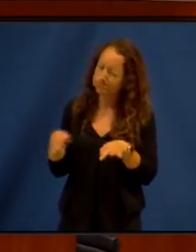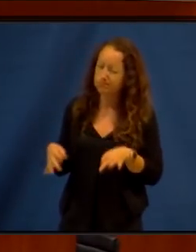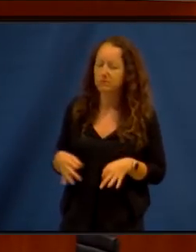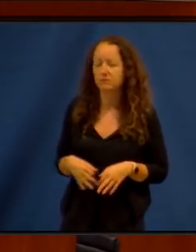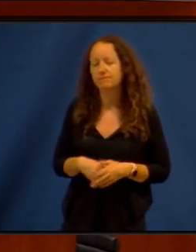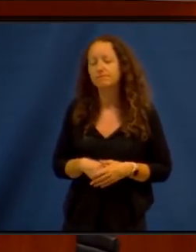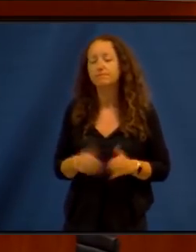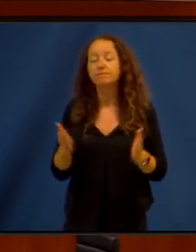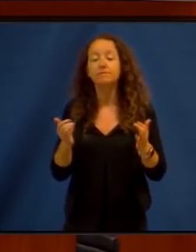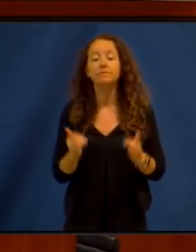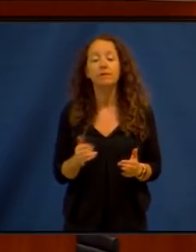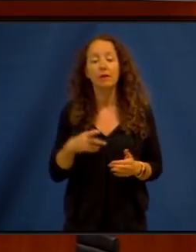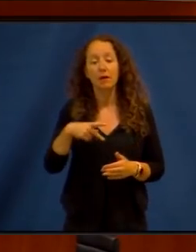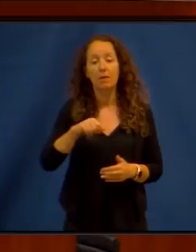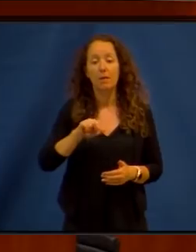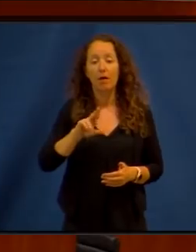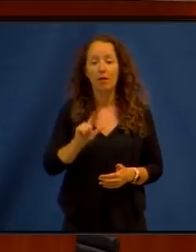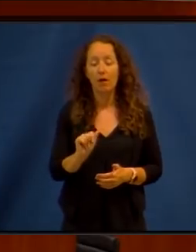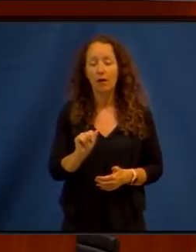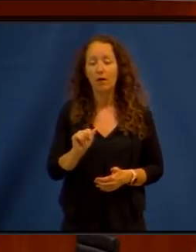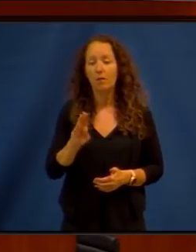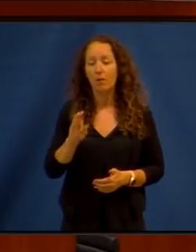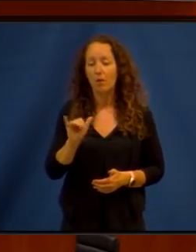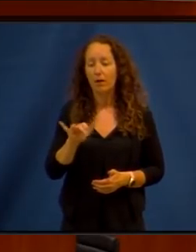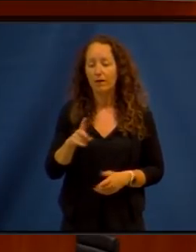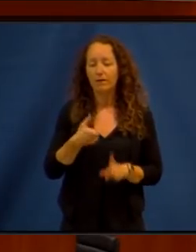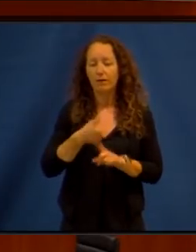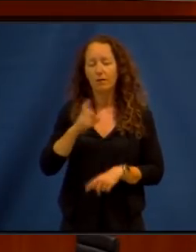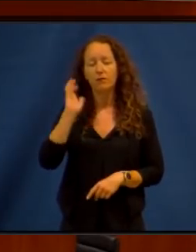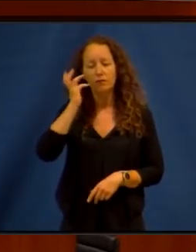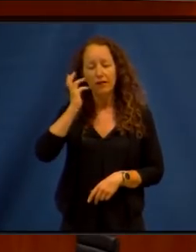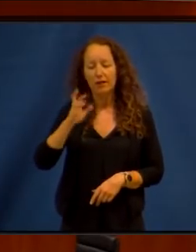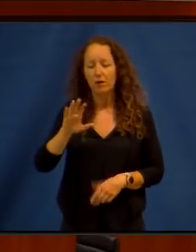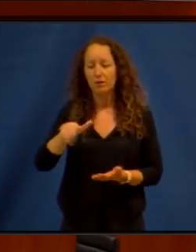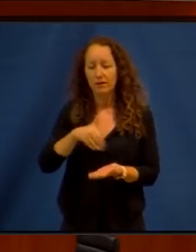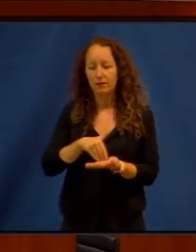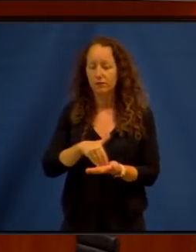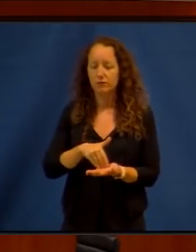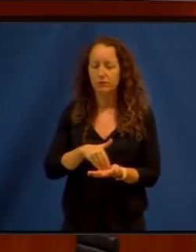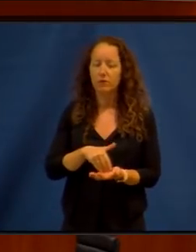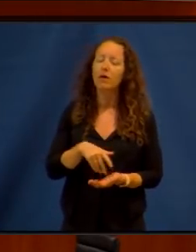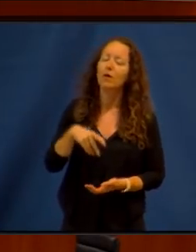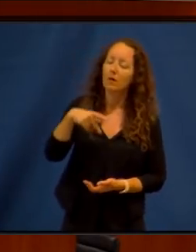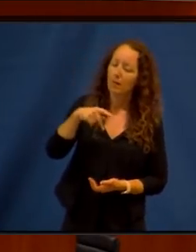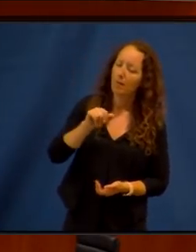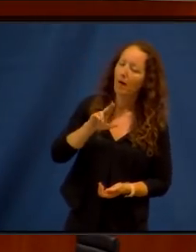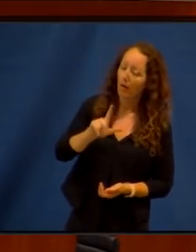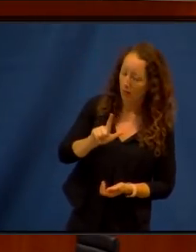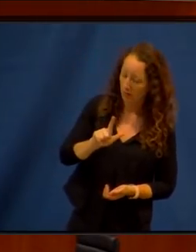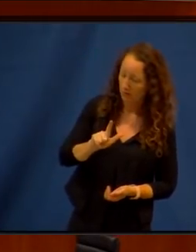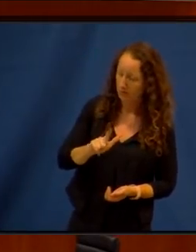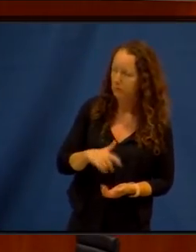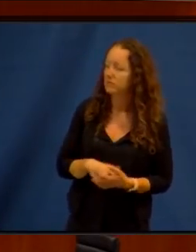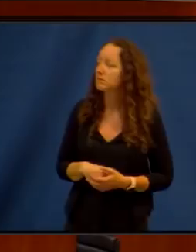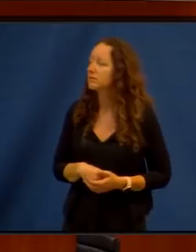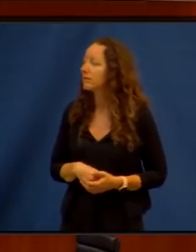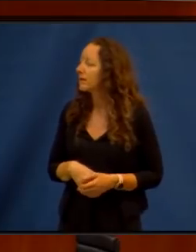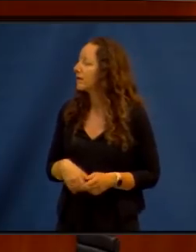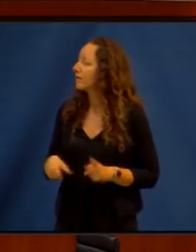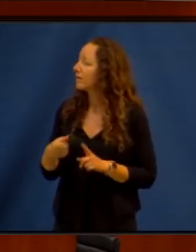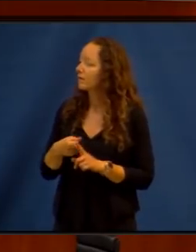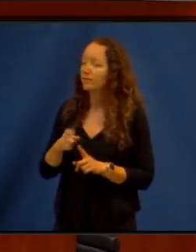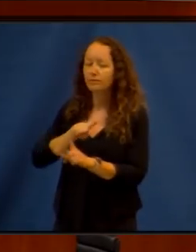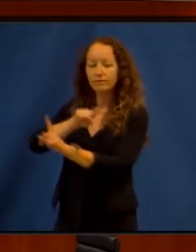Paul Lavoie on the line from Radio Central? Yes, Roger. Paul Lavoie, Radio Central News. I have a question for